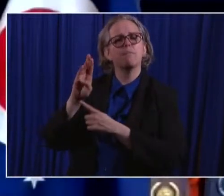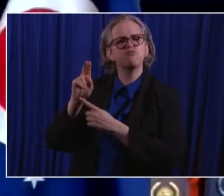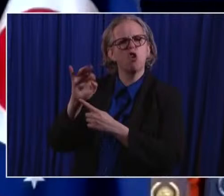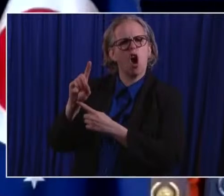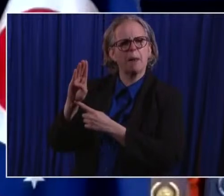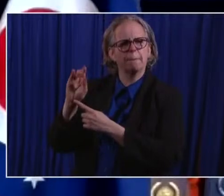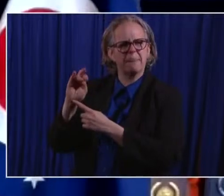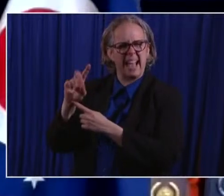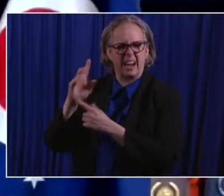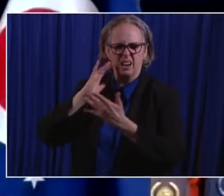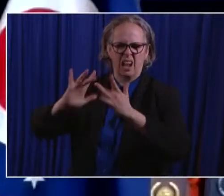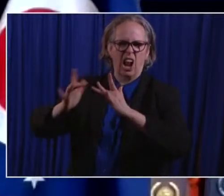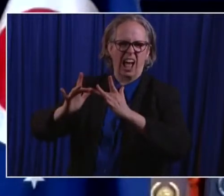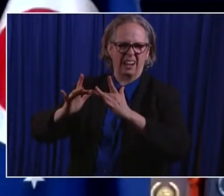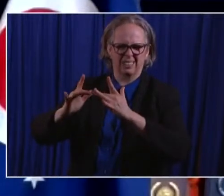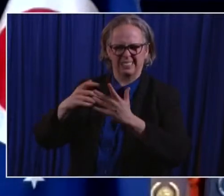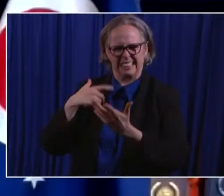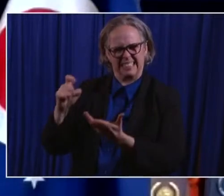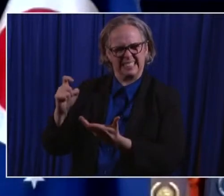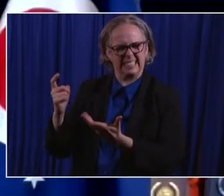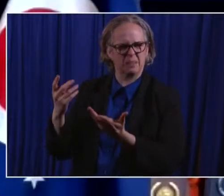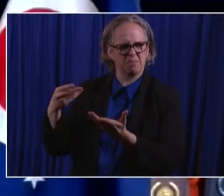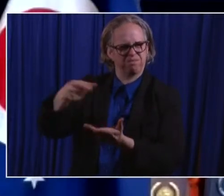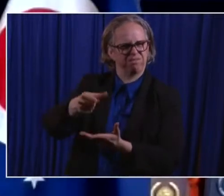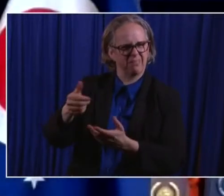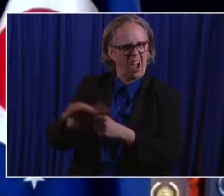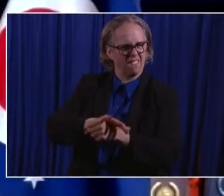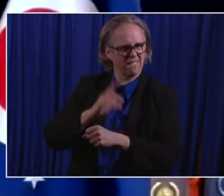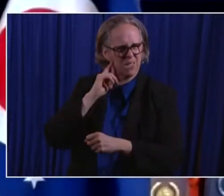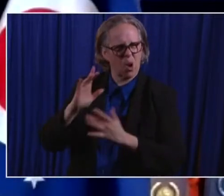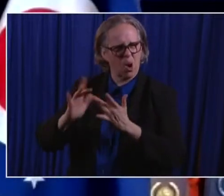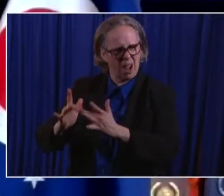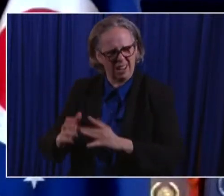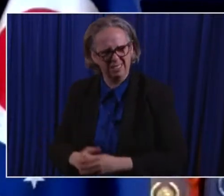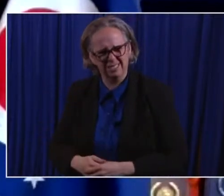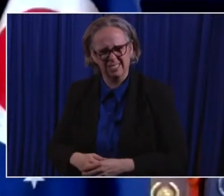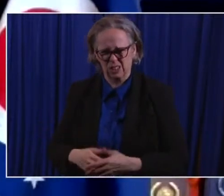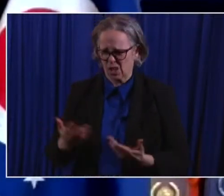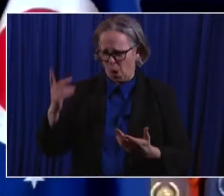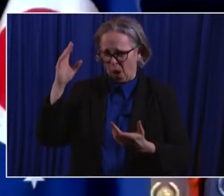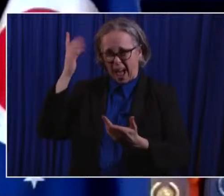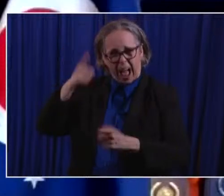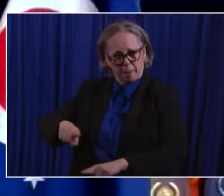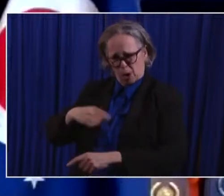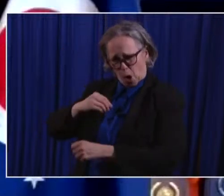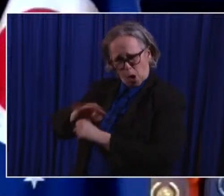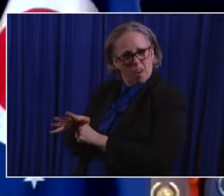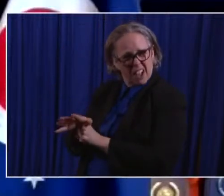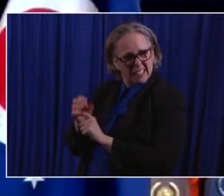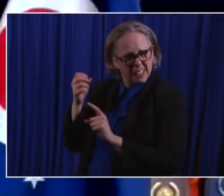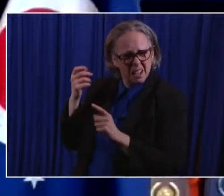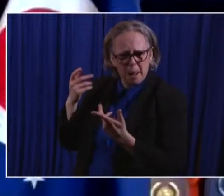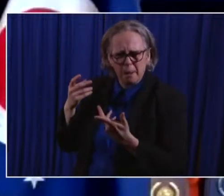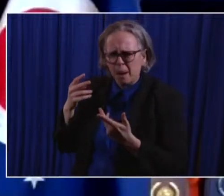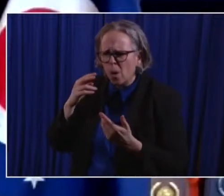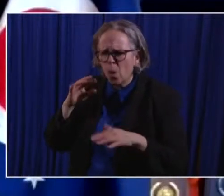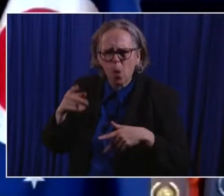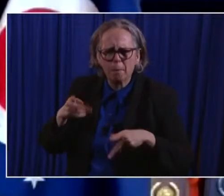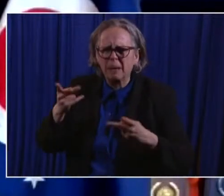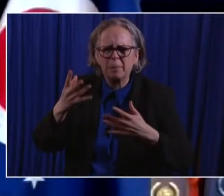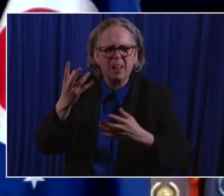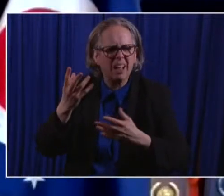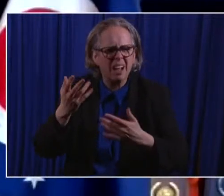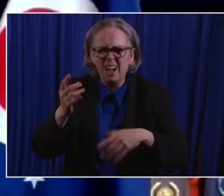inclusive recovery from this pandemic. We've been asking the General Assembly for 2 years to pass